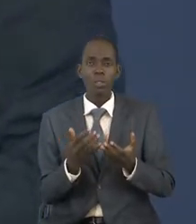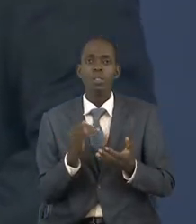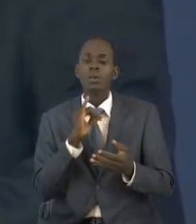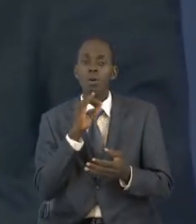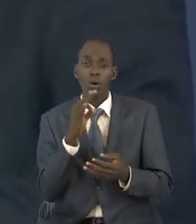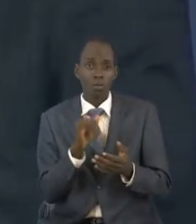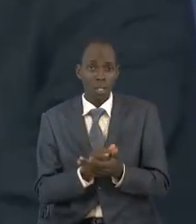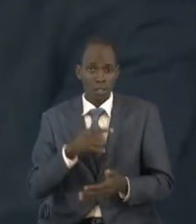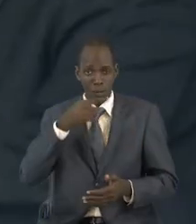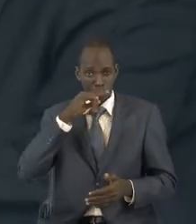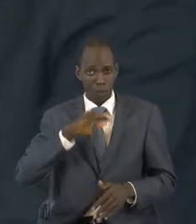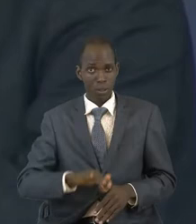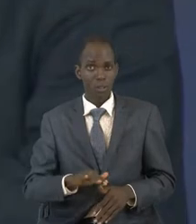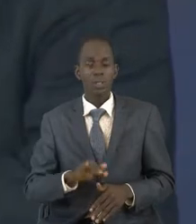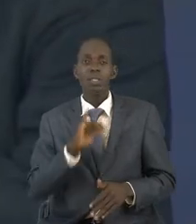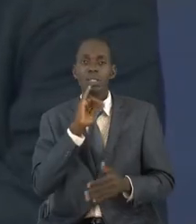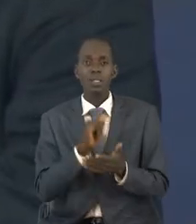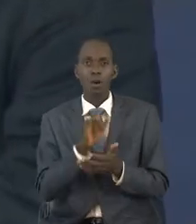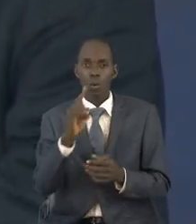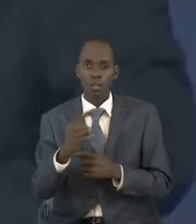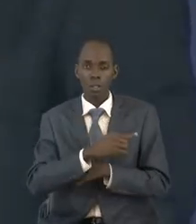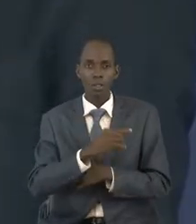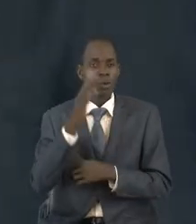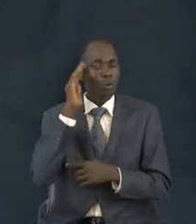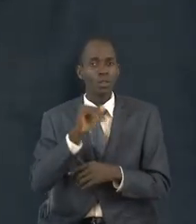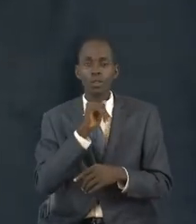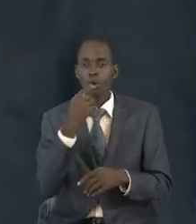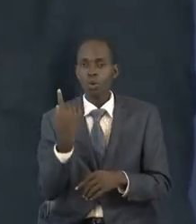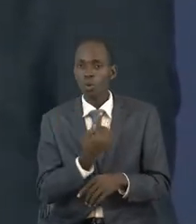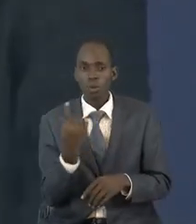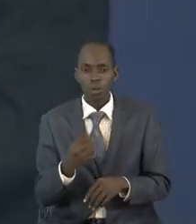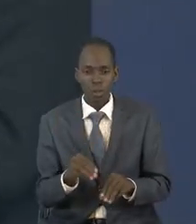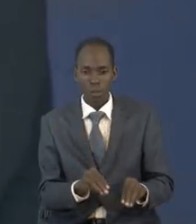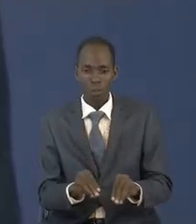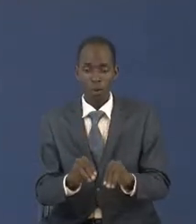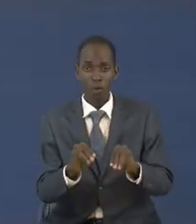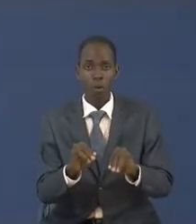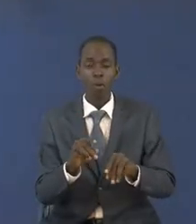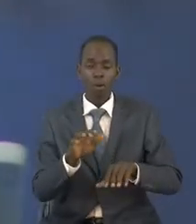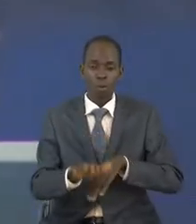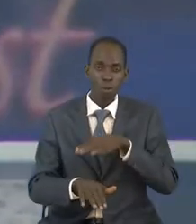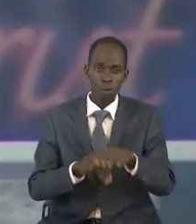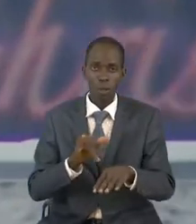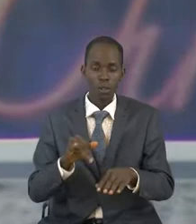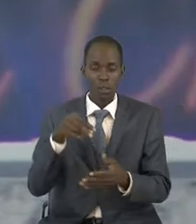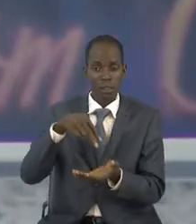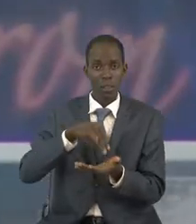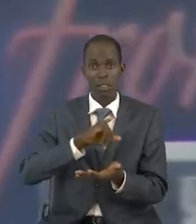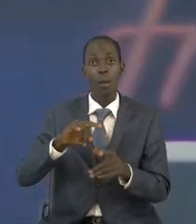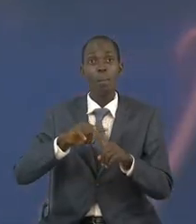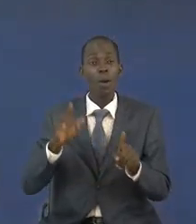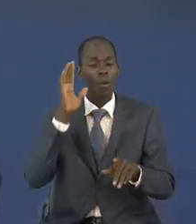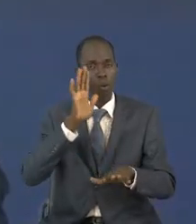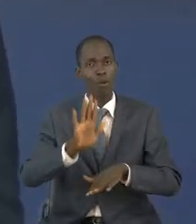one day he'll not just be crawling, he'll not just be standing, he will walk. And